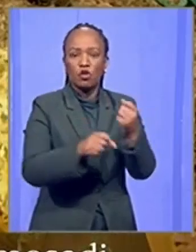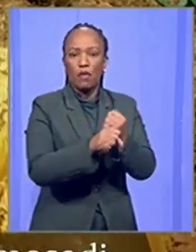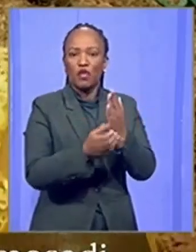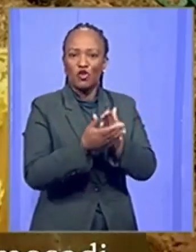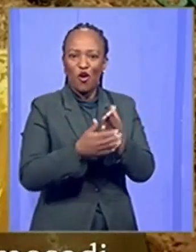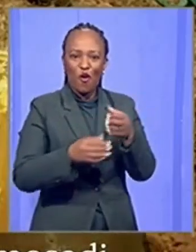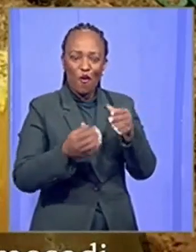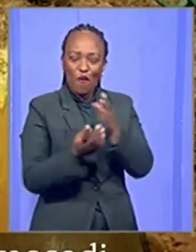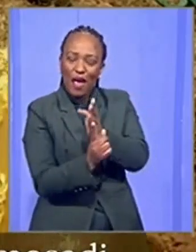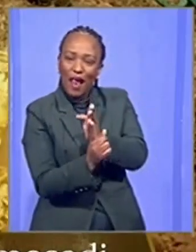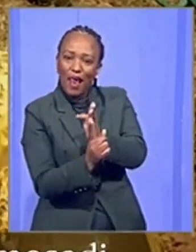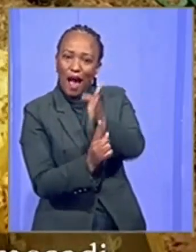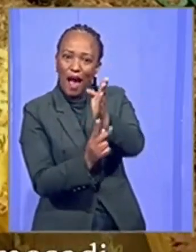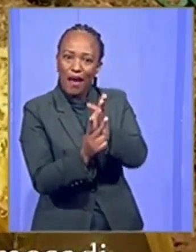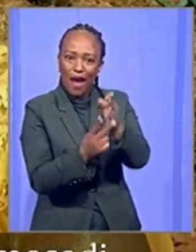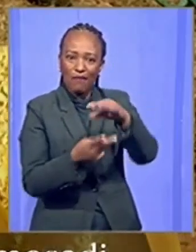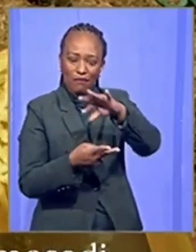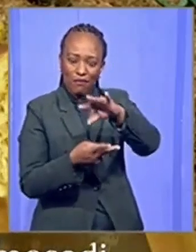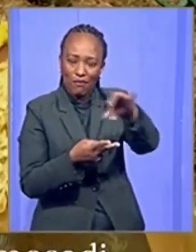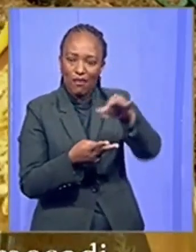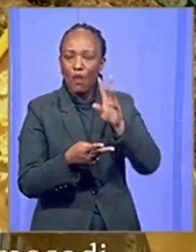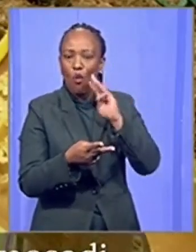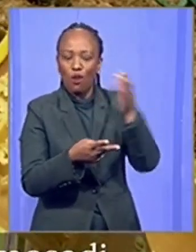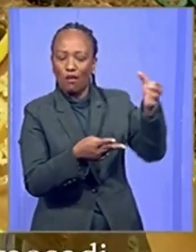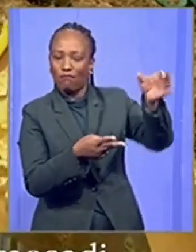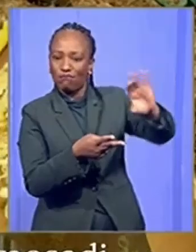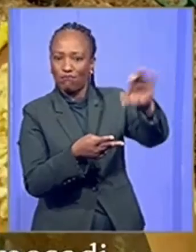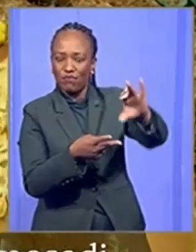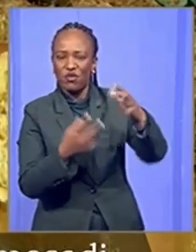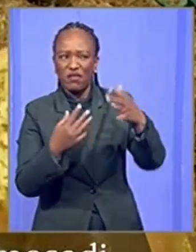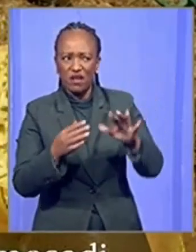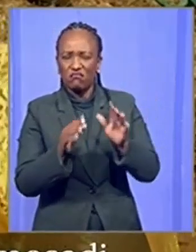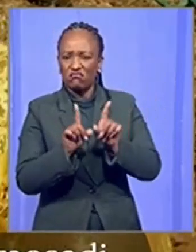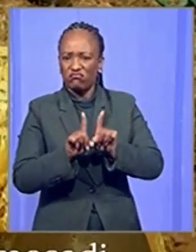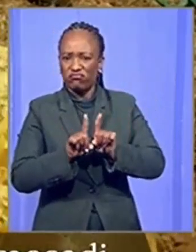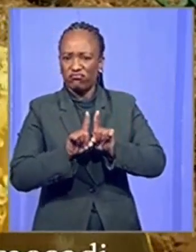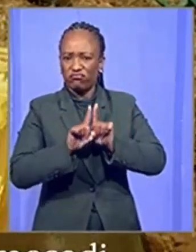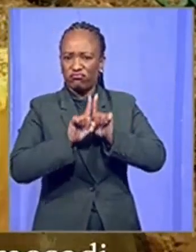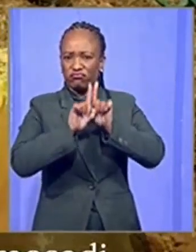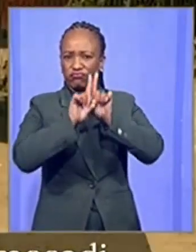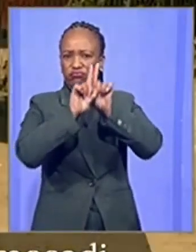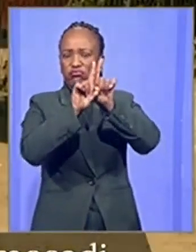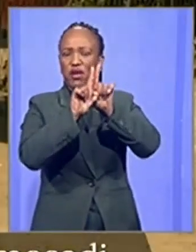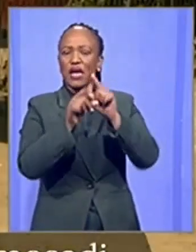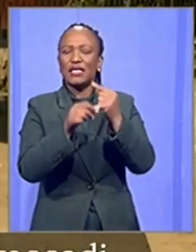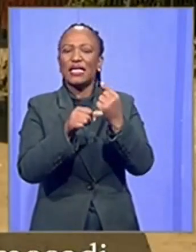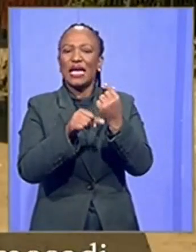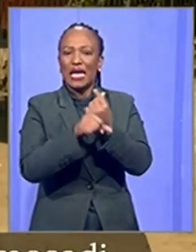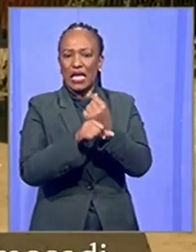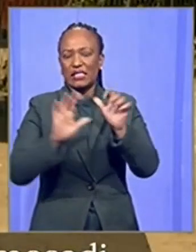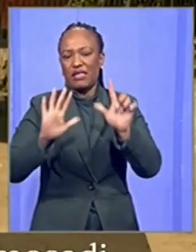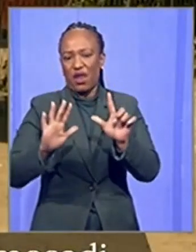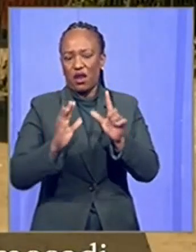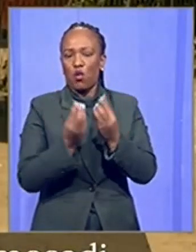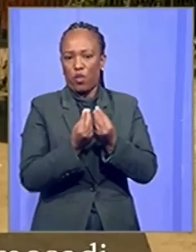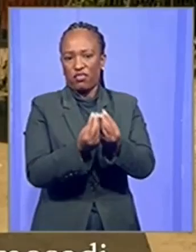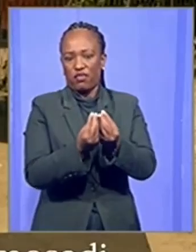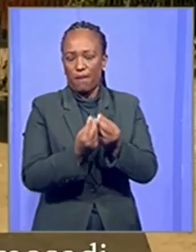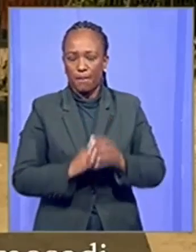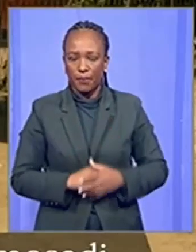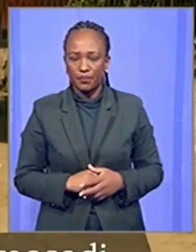up together until we reached standard 5, which is grade 7 today. Morutabana wa gagwe wa pele